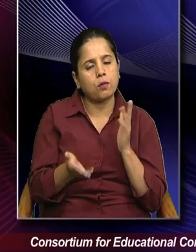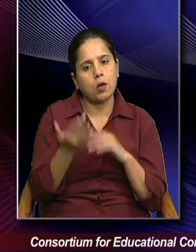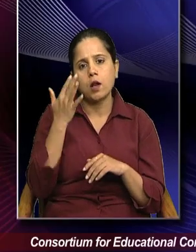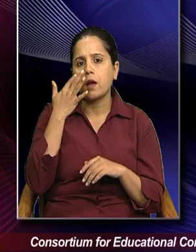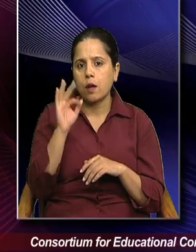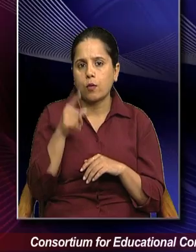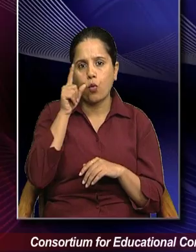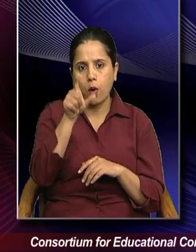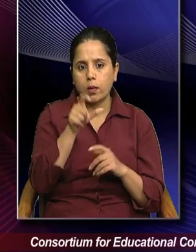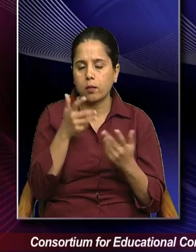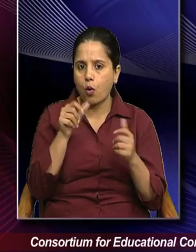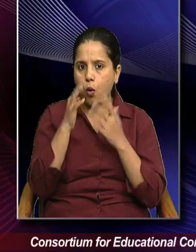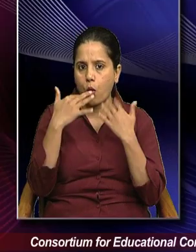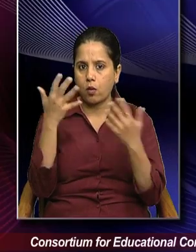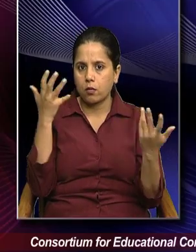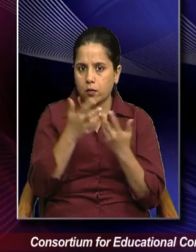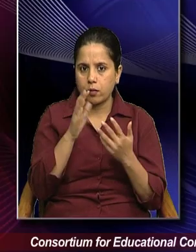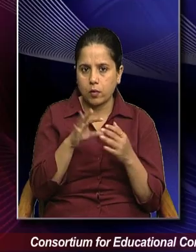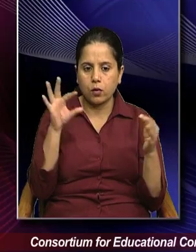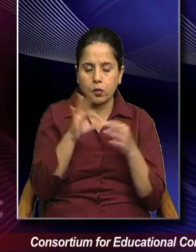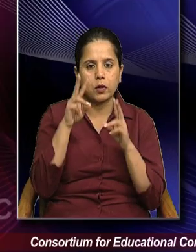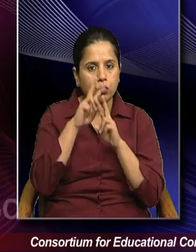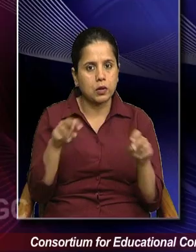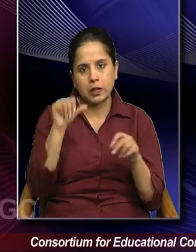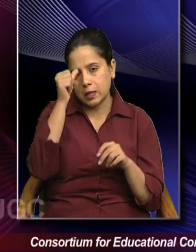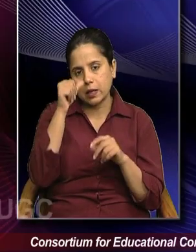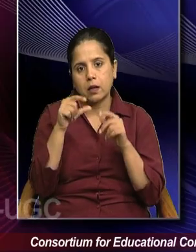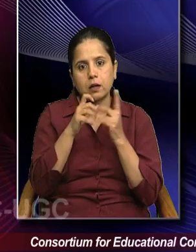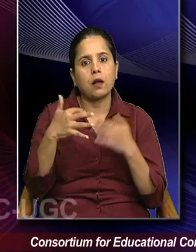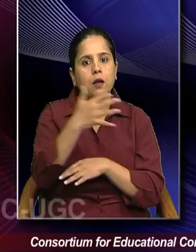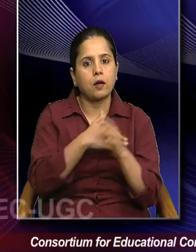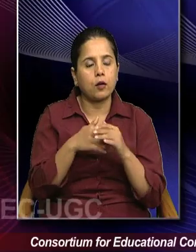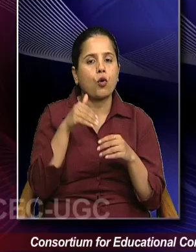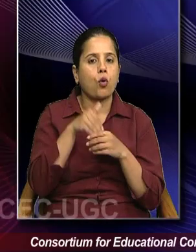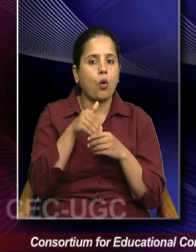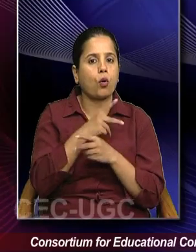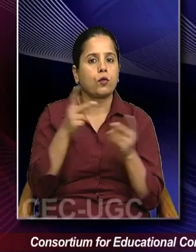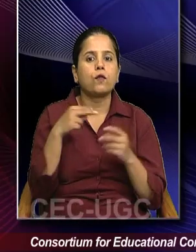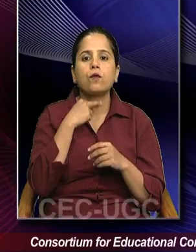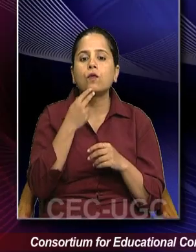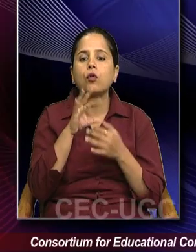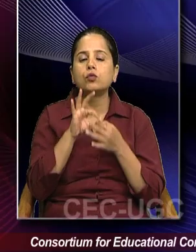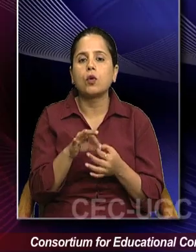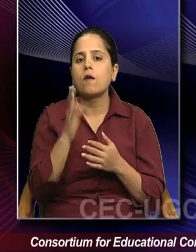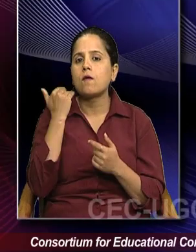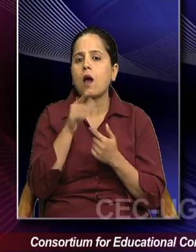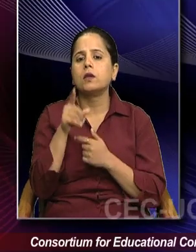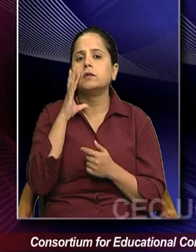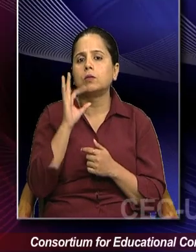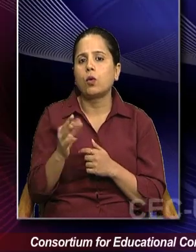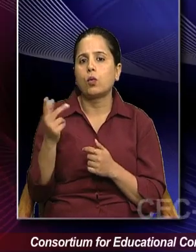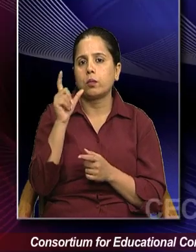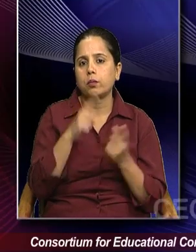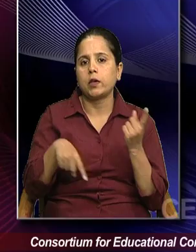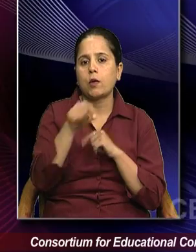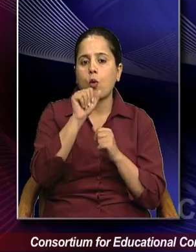to your audience. Connect the research to Indian data, context, and voices to show why it matters to people